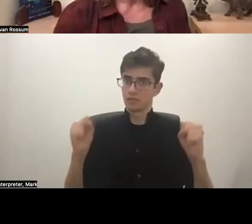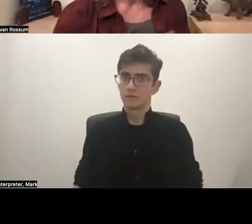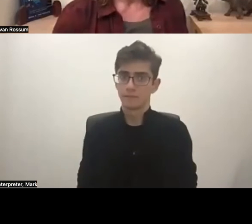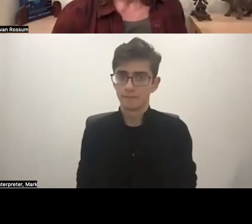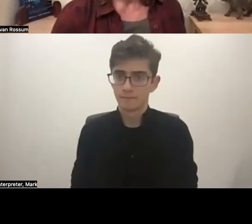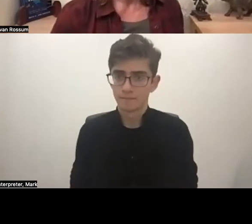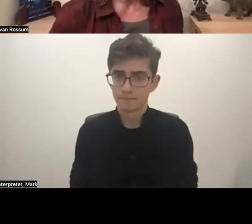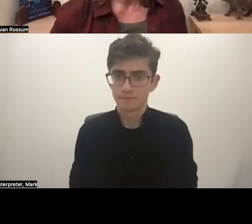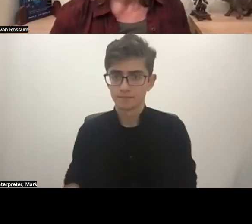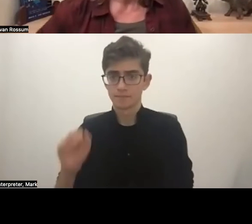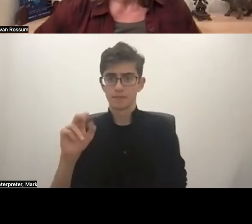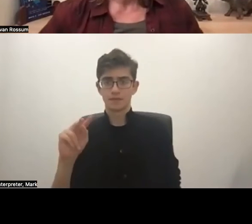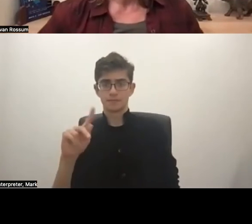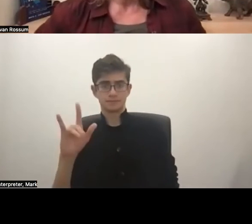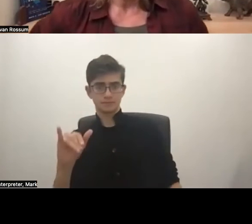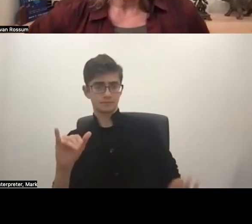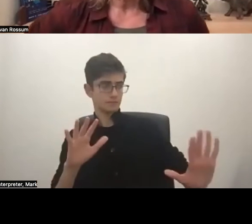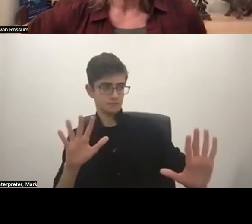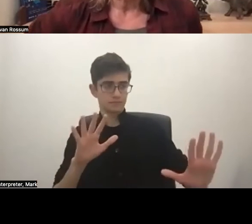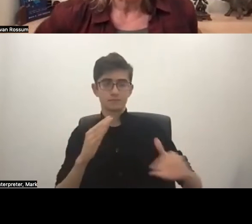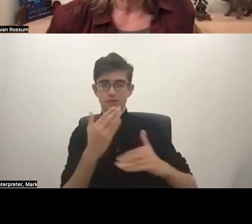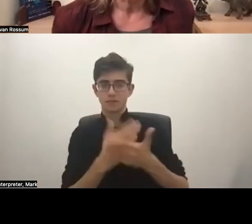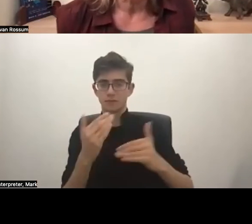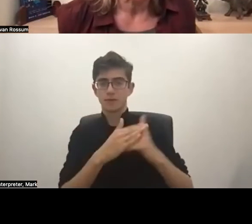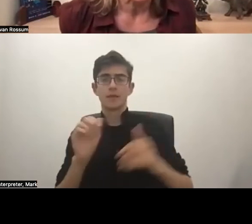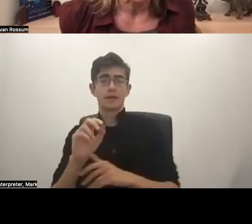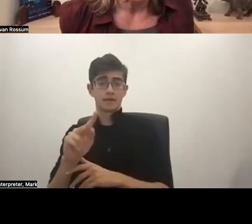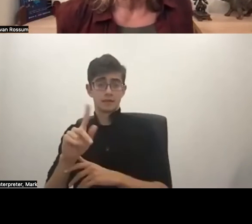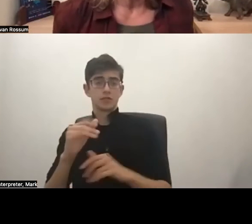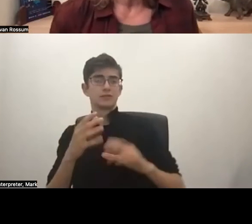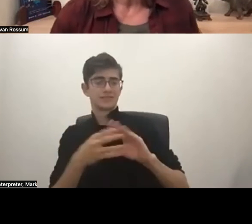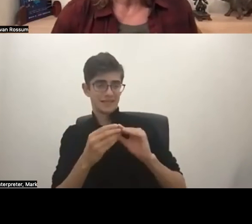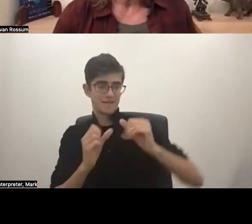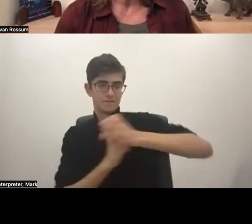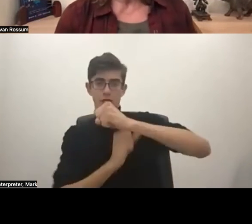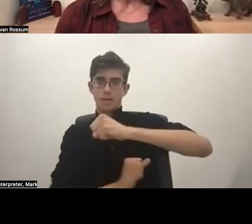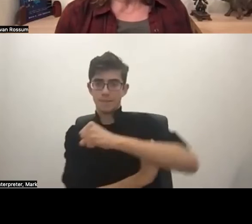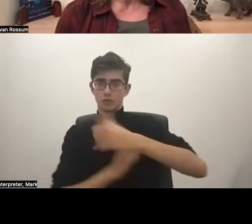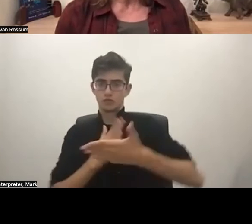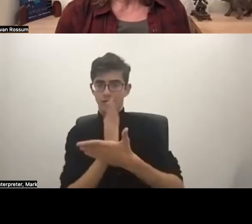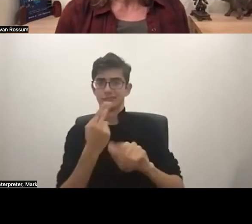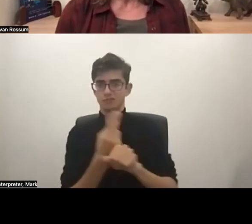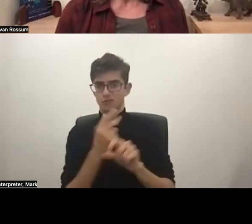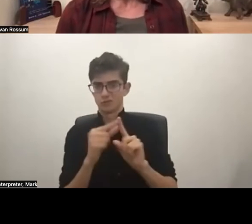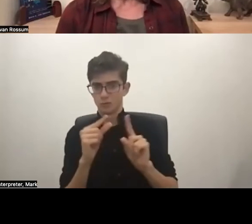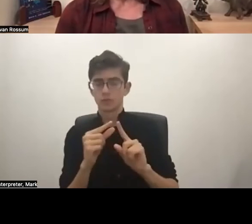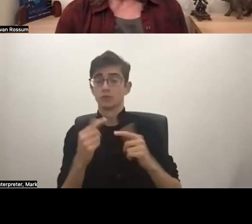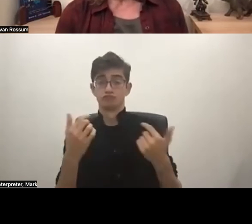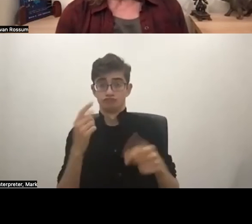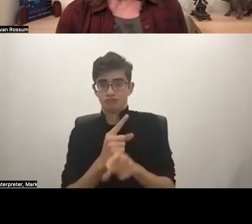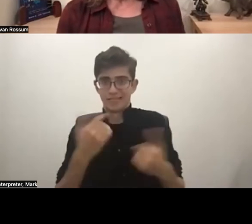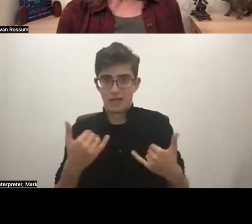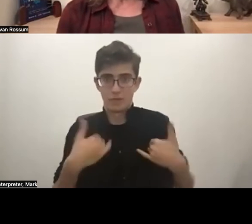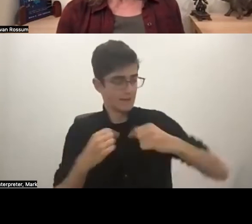to say, jump in. Sorry, Maya said fundamental rights, and that's it. We have fundamental rights now that are codified,